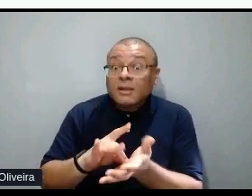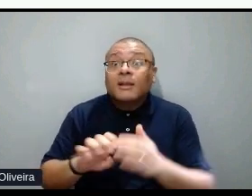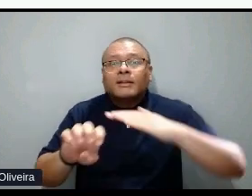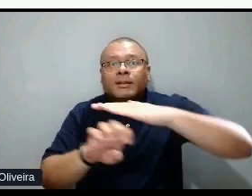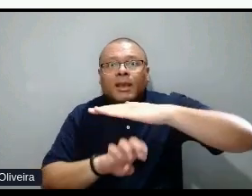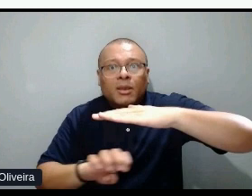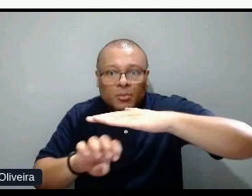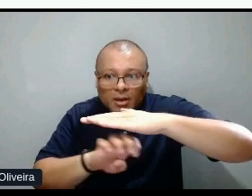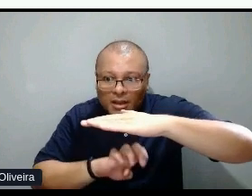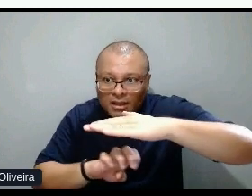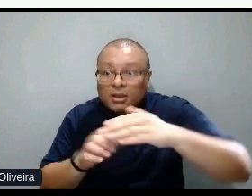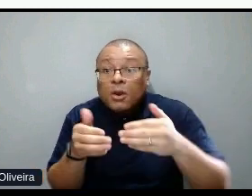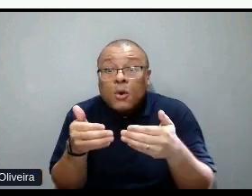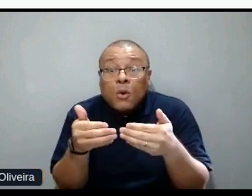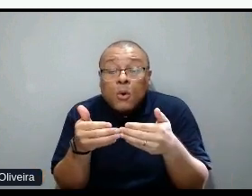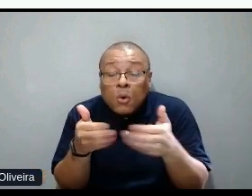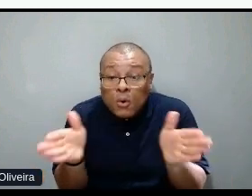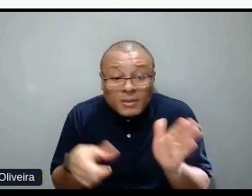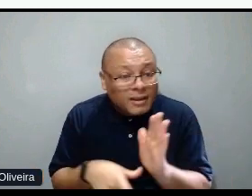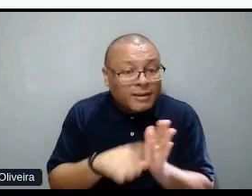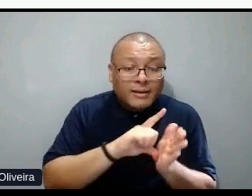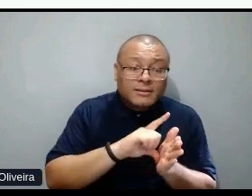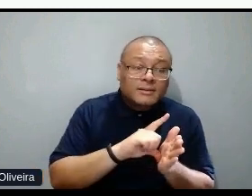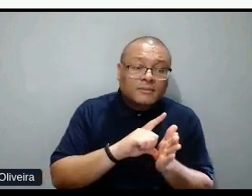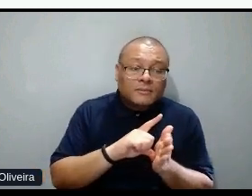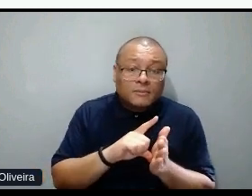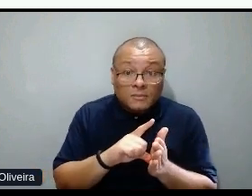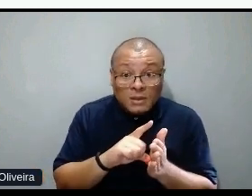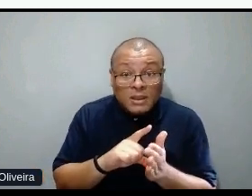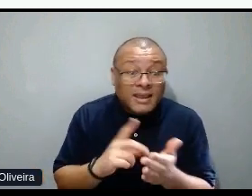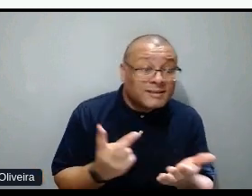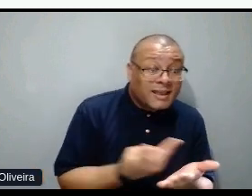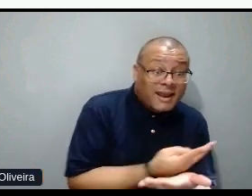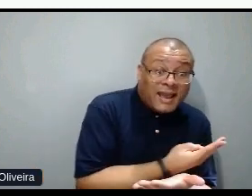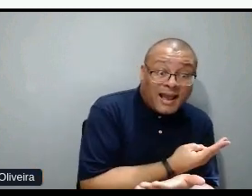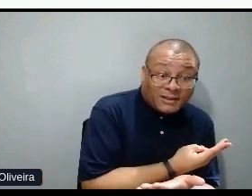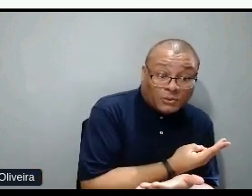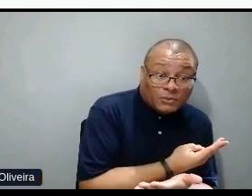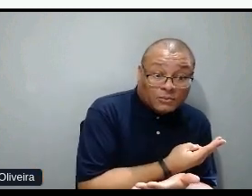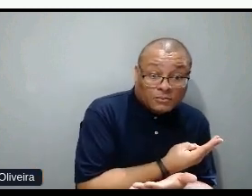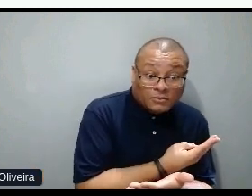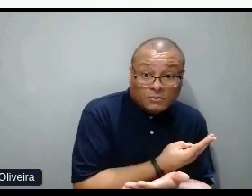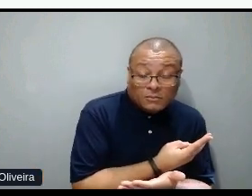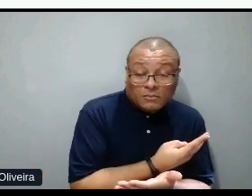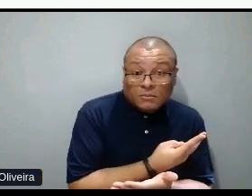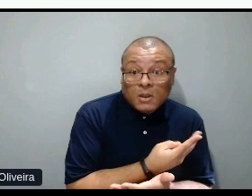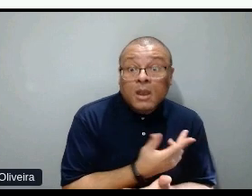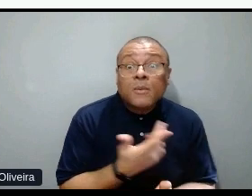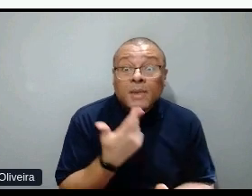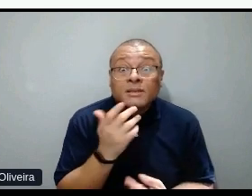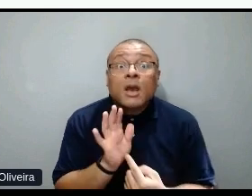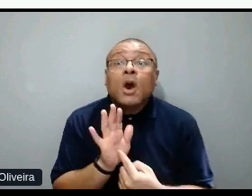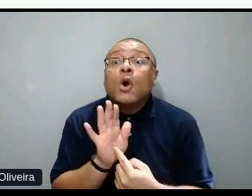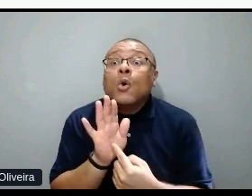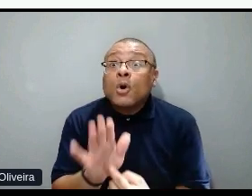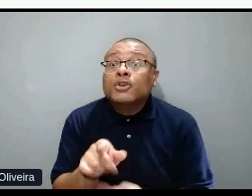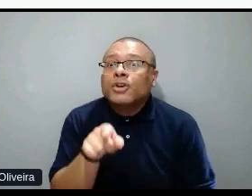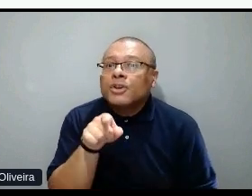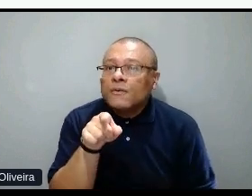And I was like, no, I've been on Hopin before. That was wrong of me. And by showing